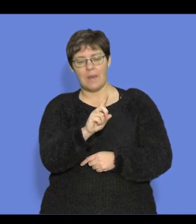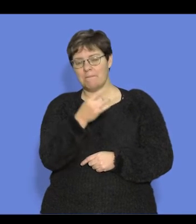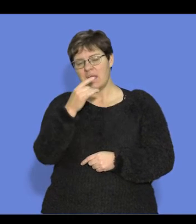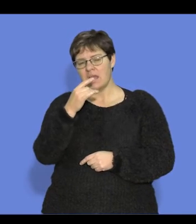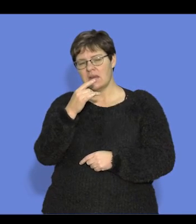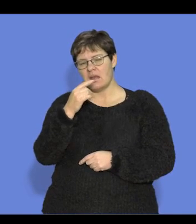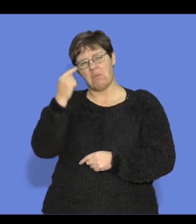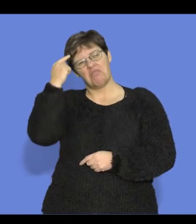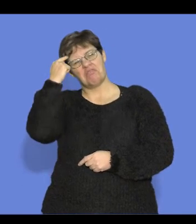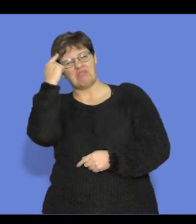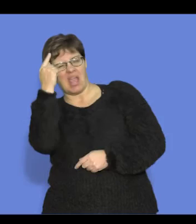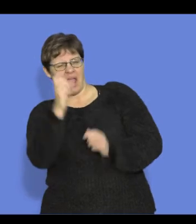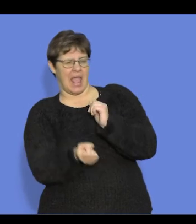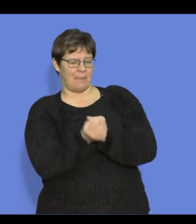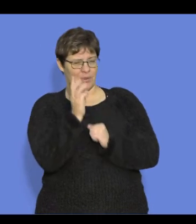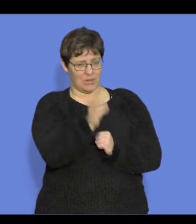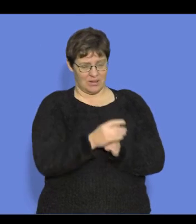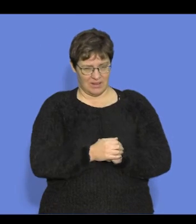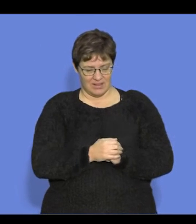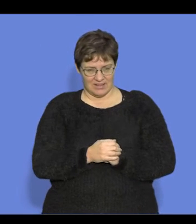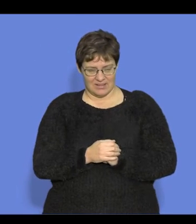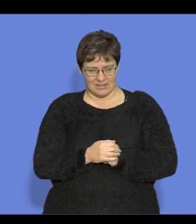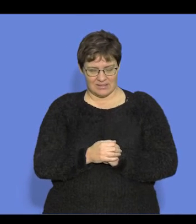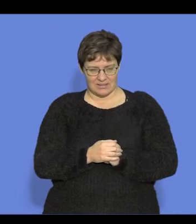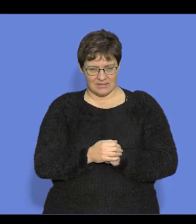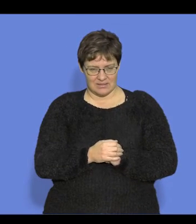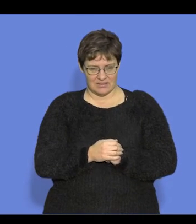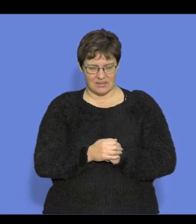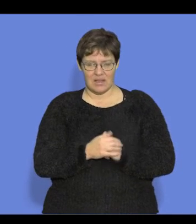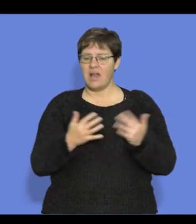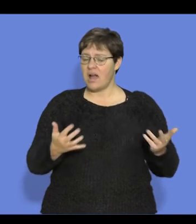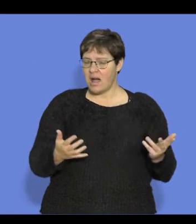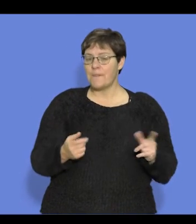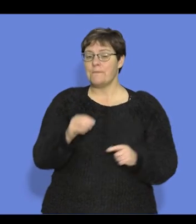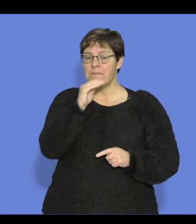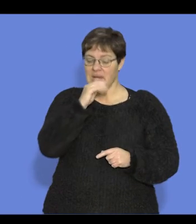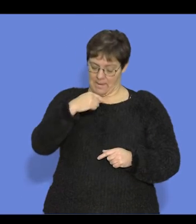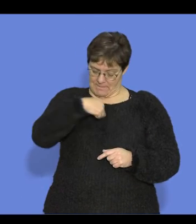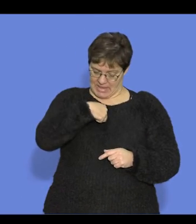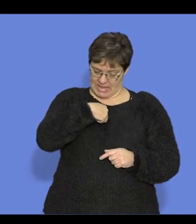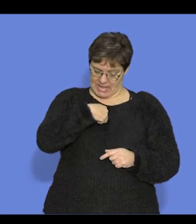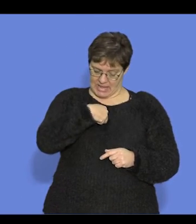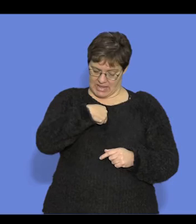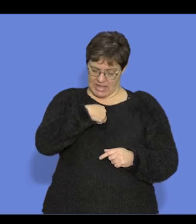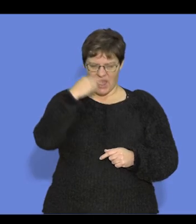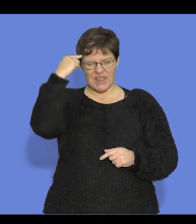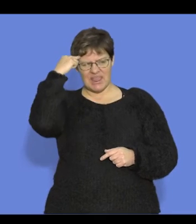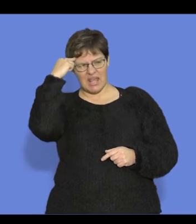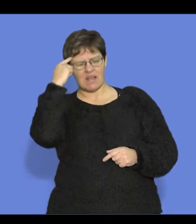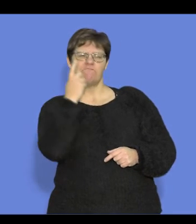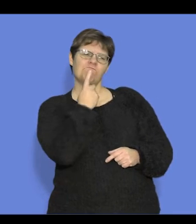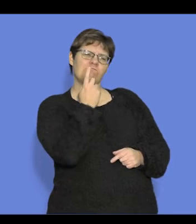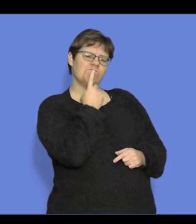guess. Doesn't have to be smart. It can just be a guess, but it's you or the scientist thinking